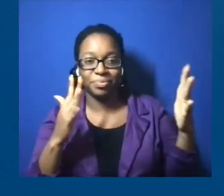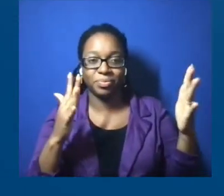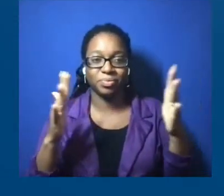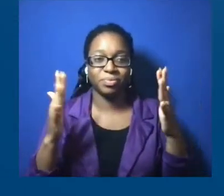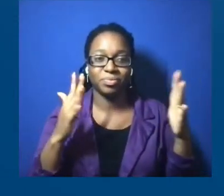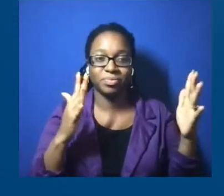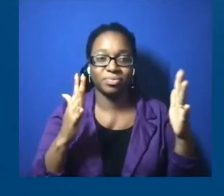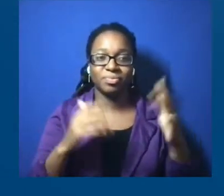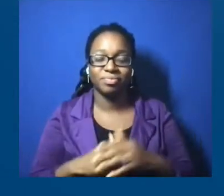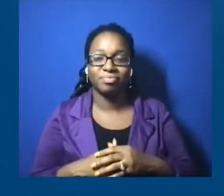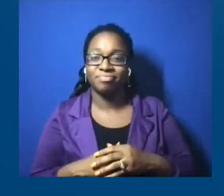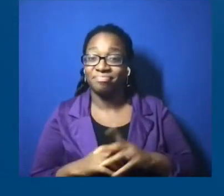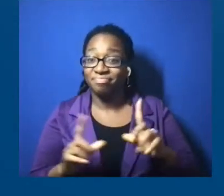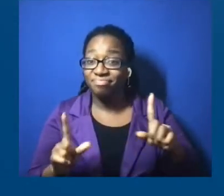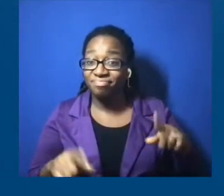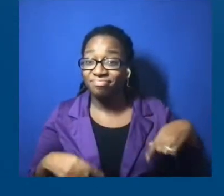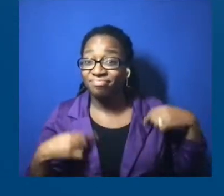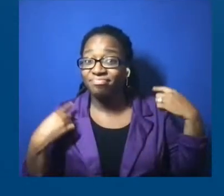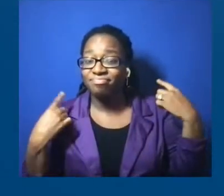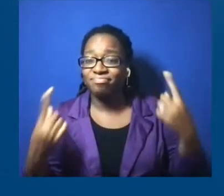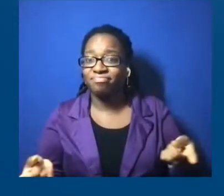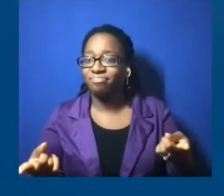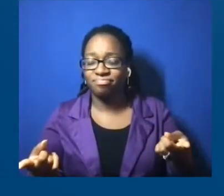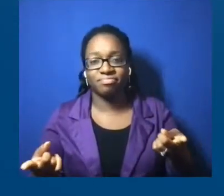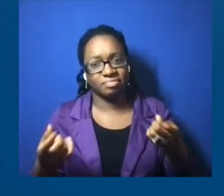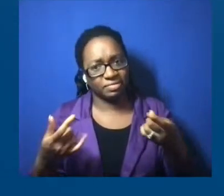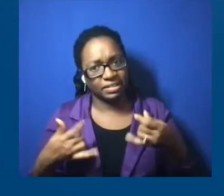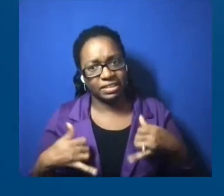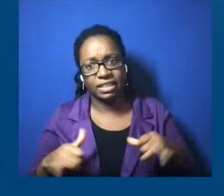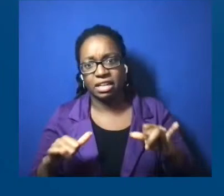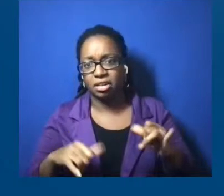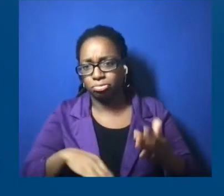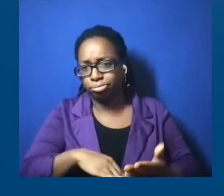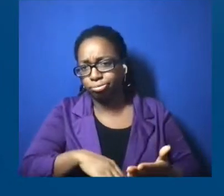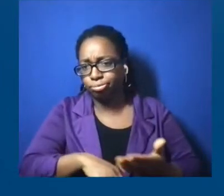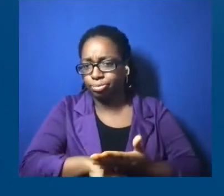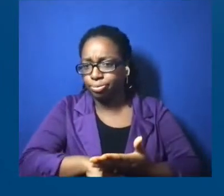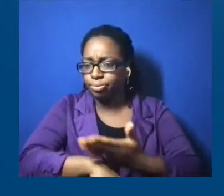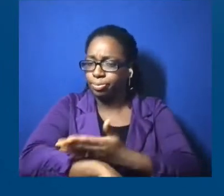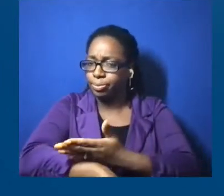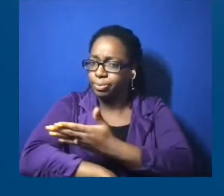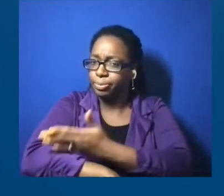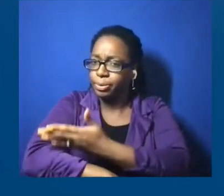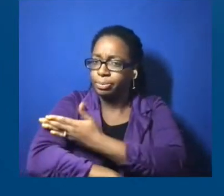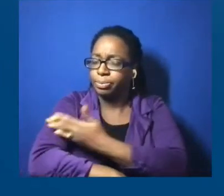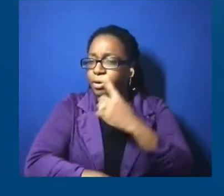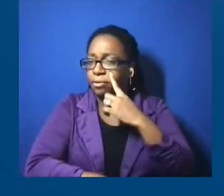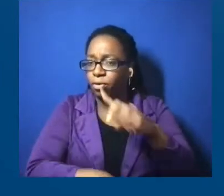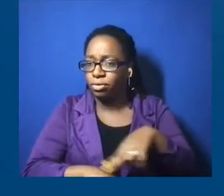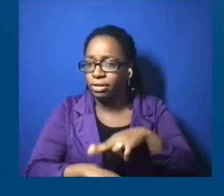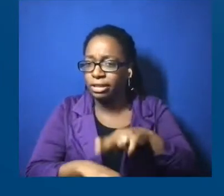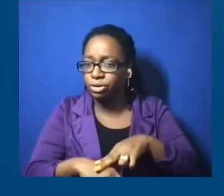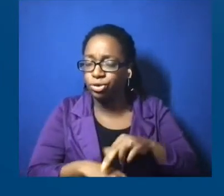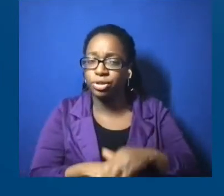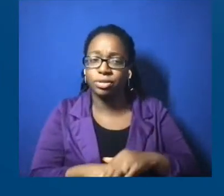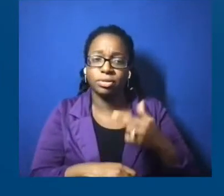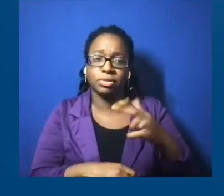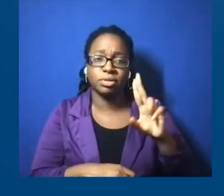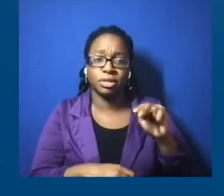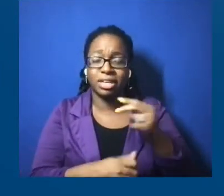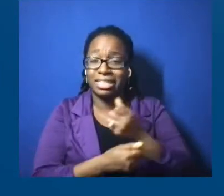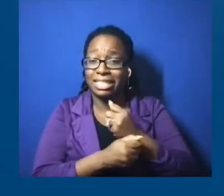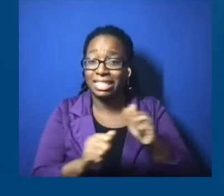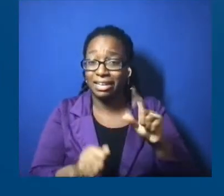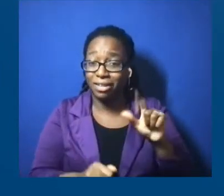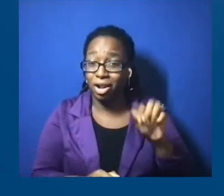And since then, with your help, you've delivered enormous progress to the nation. The most significant gun safety law in nearly 30